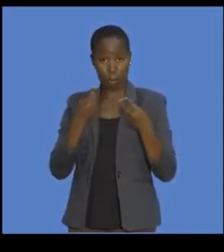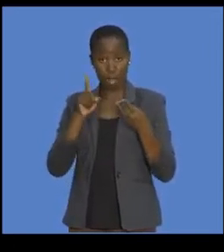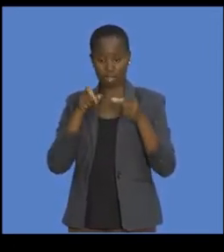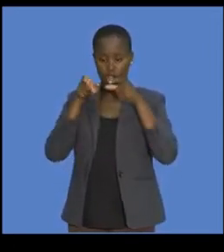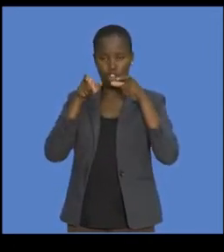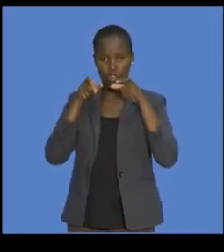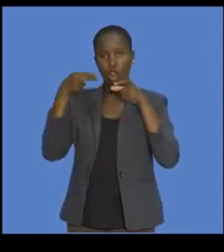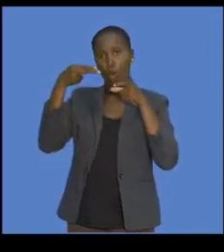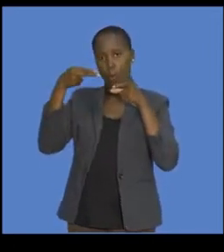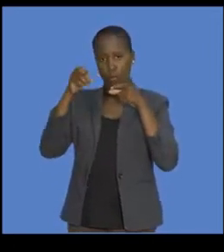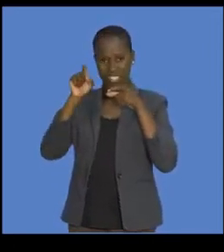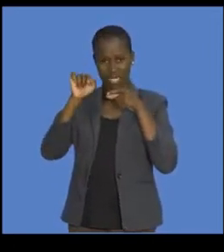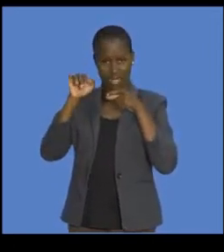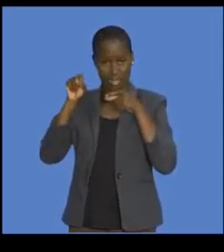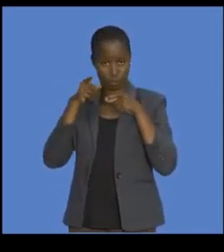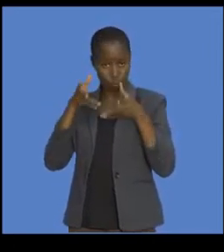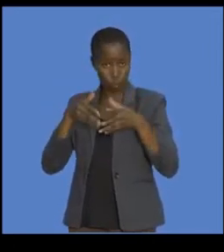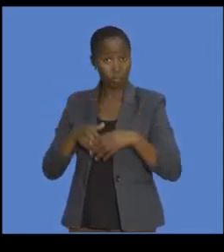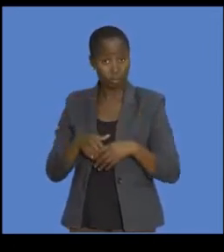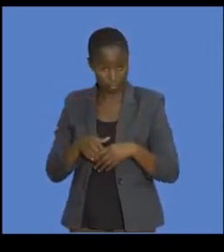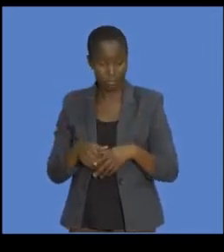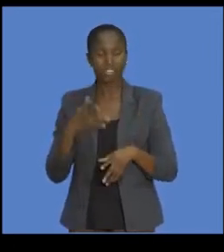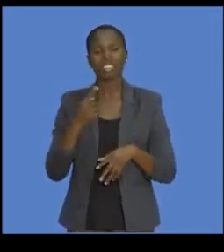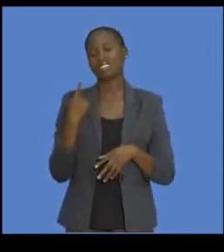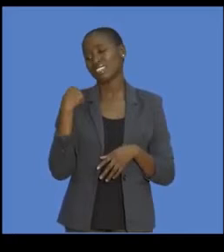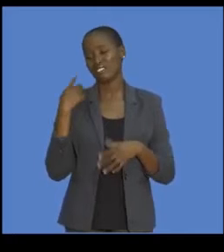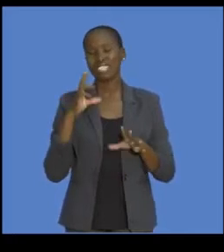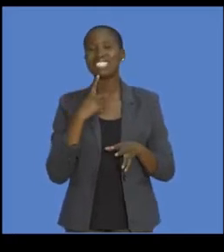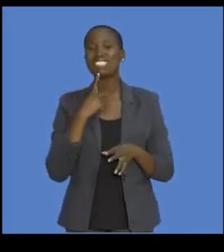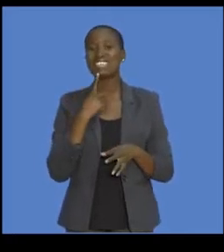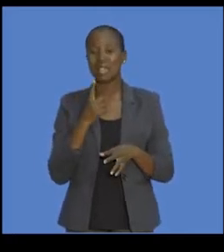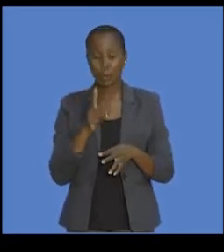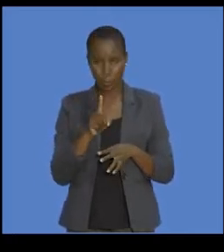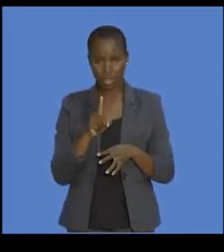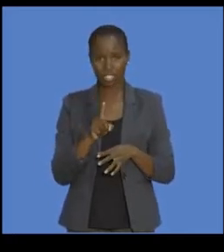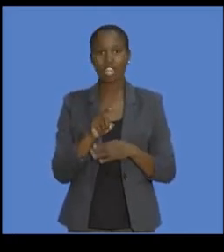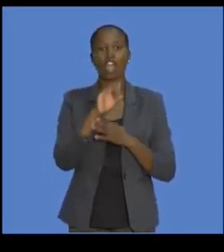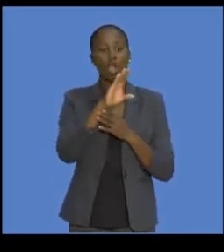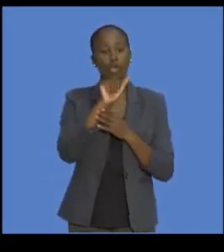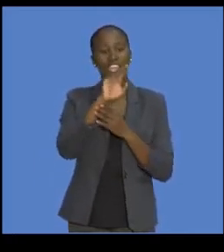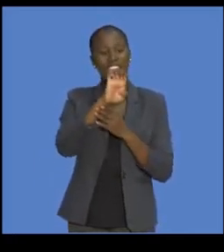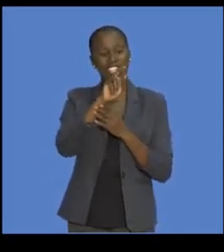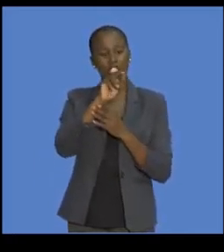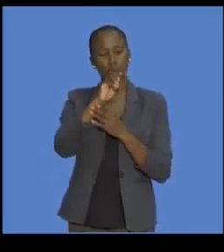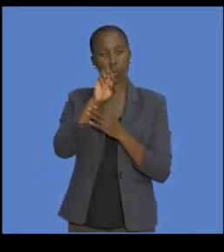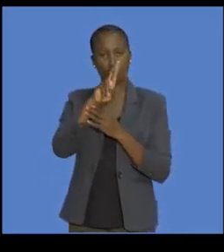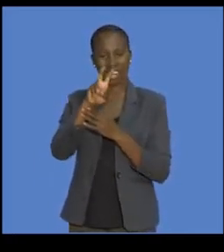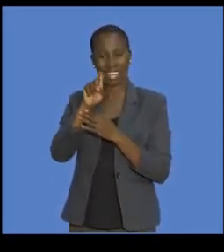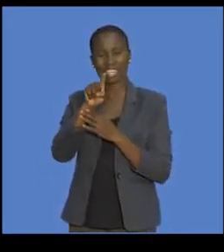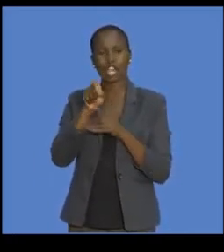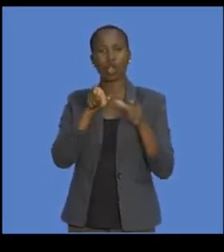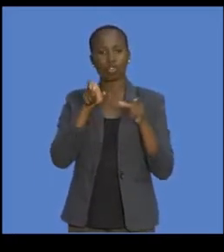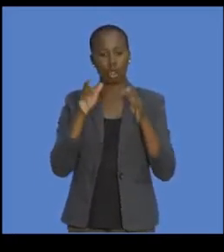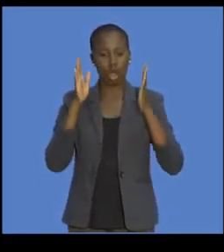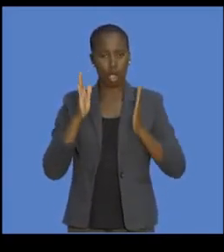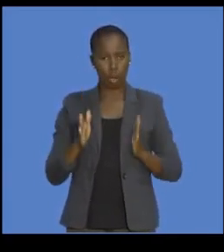Now, as I mentioned earlier on, the endocrine system is a system that works using hormones. Okay? And so we'll have to